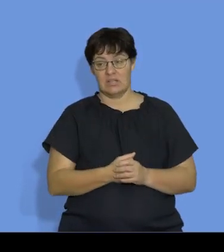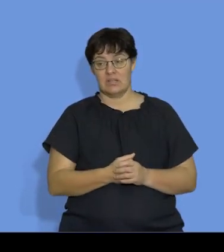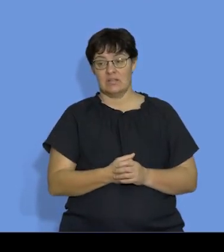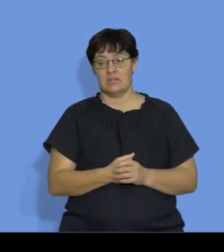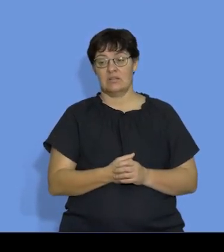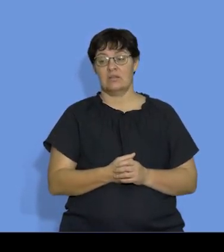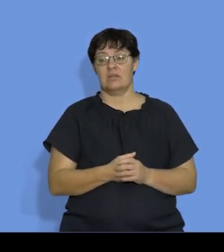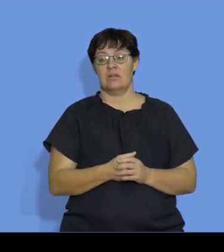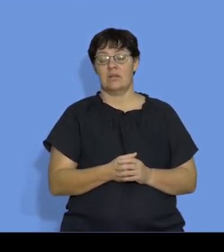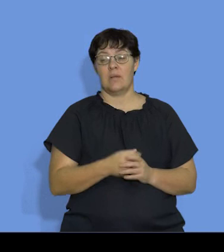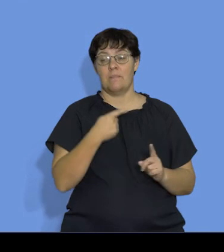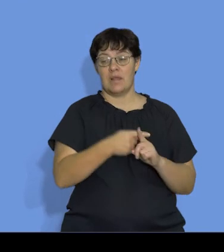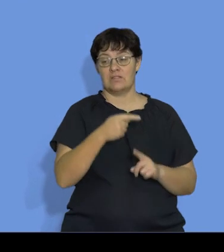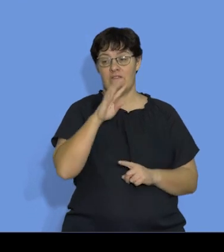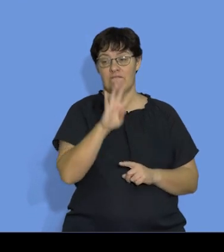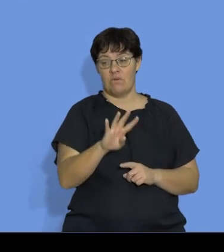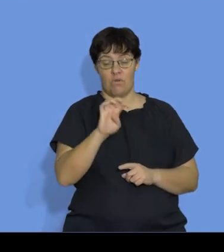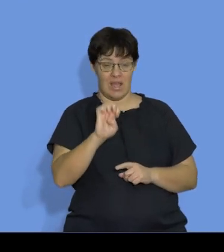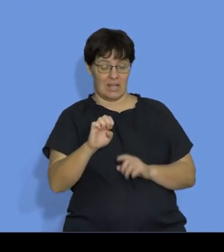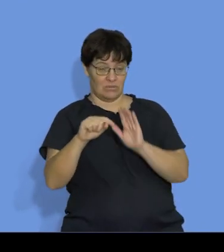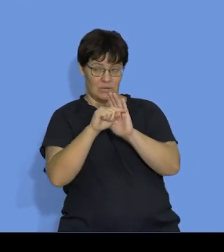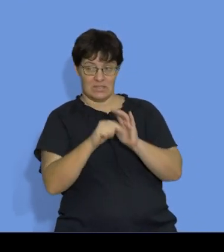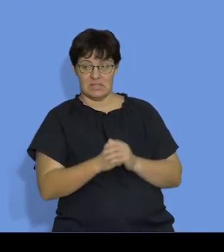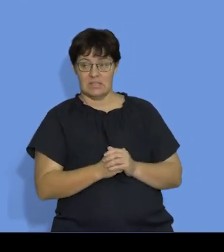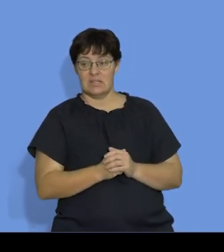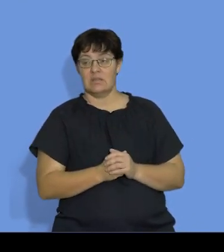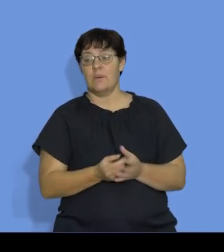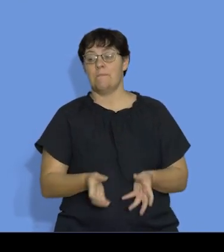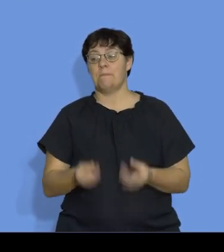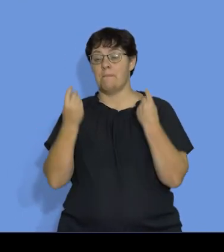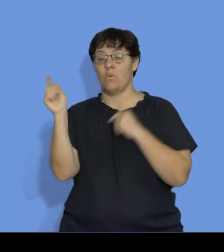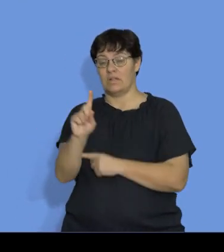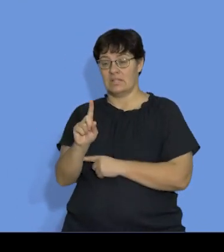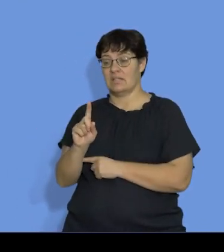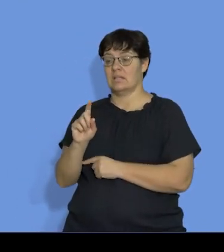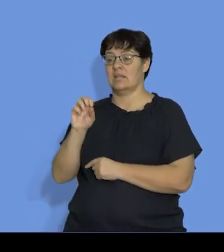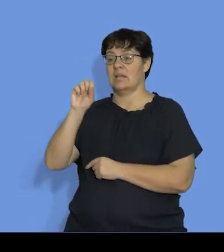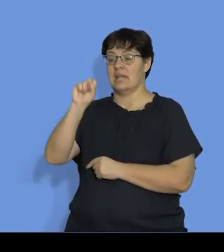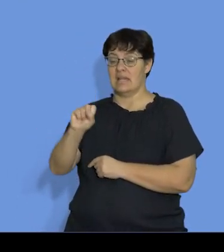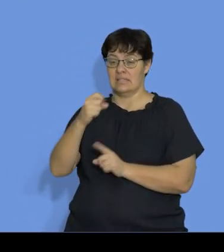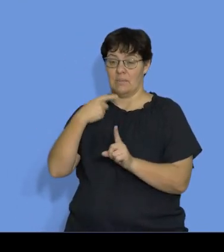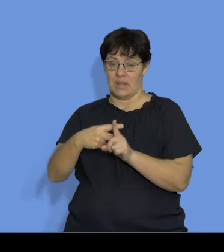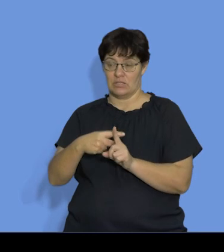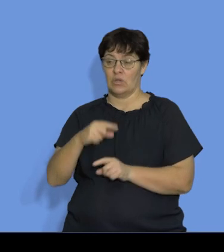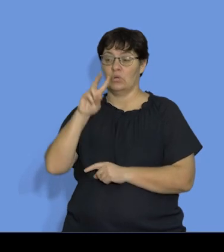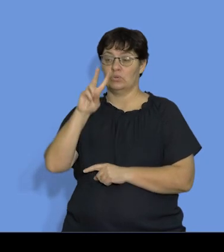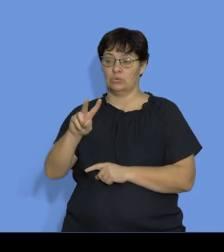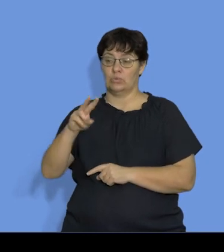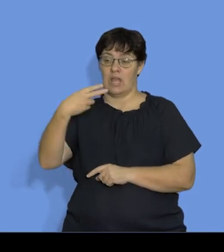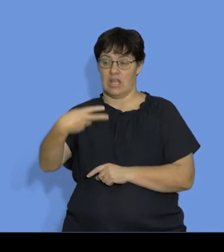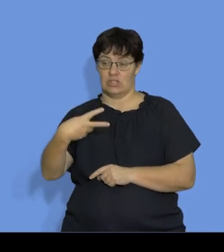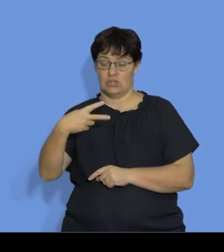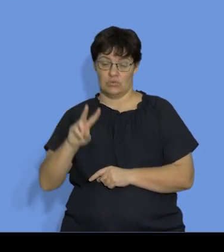look at it, 4 electrons, okay, to give us what? Sulfur plus 2 water molecules. Right.